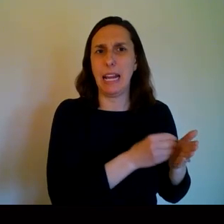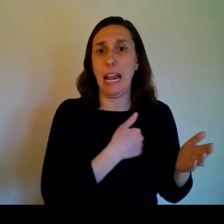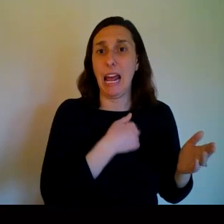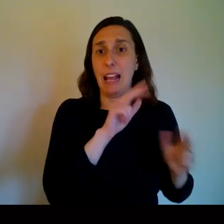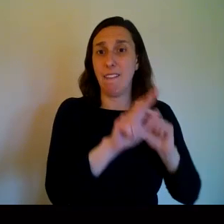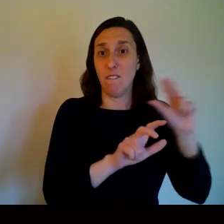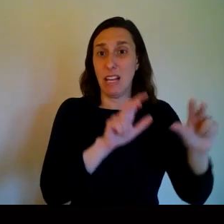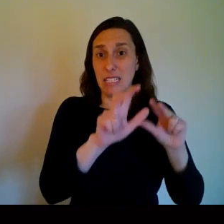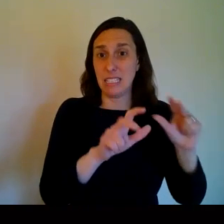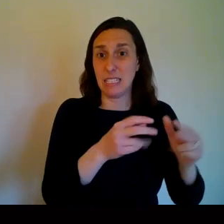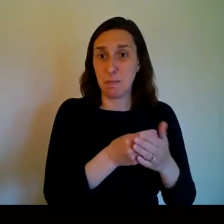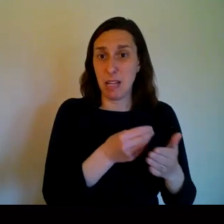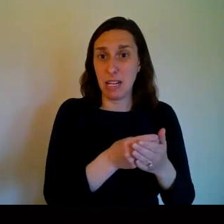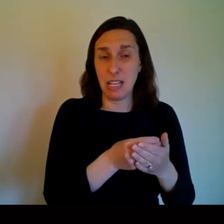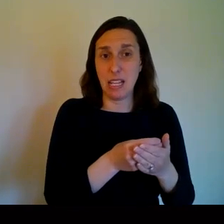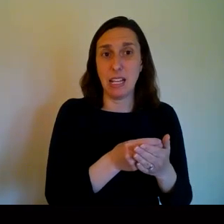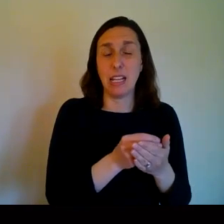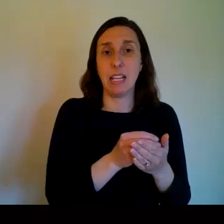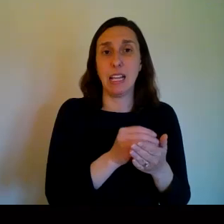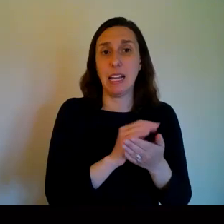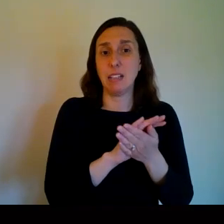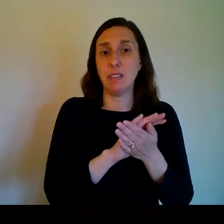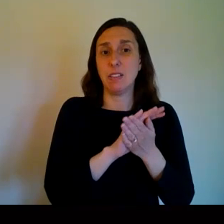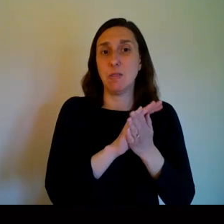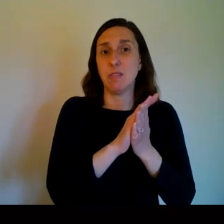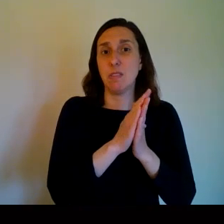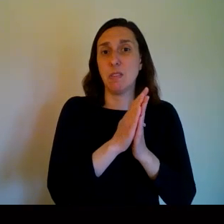and it turns it into,